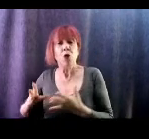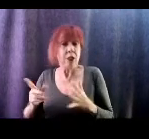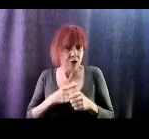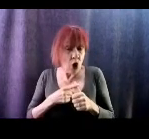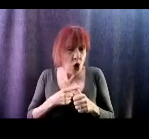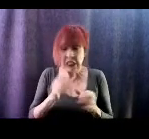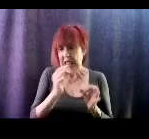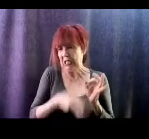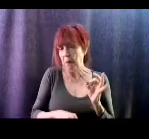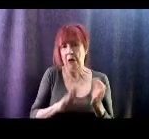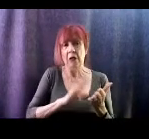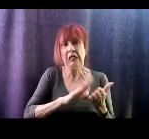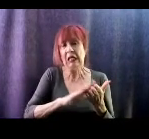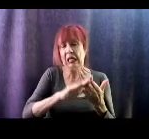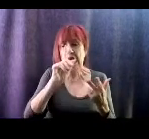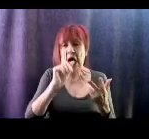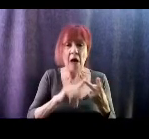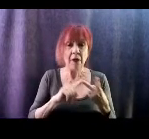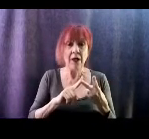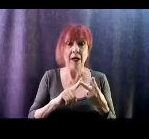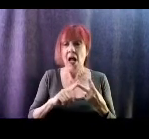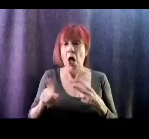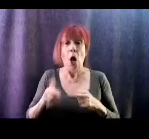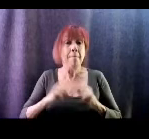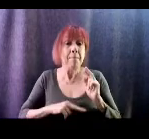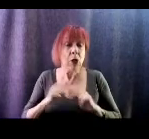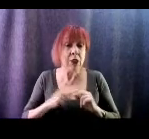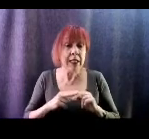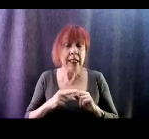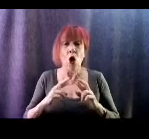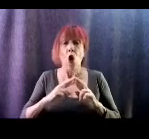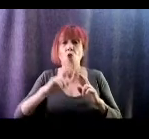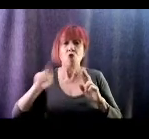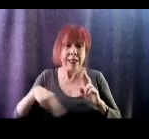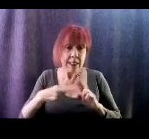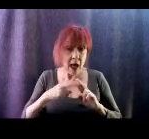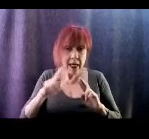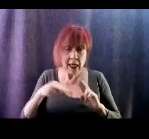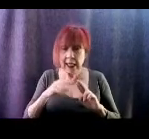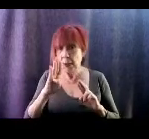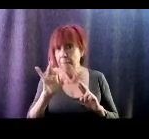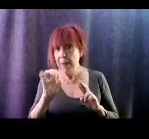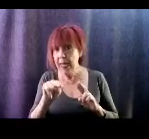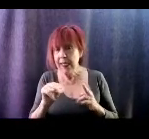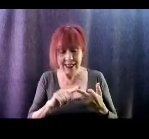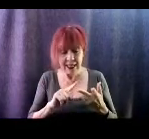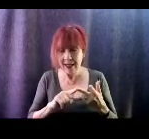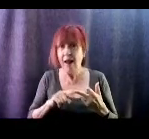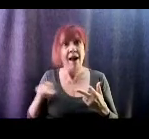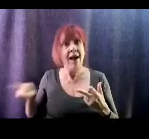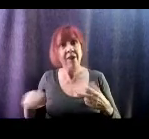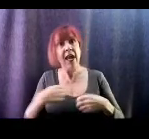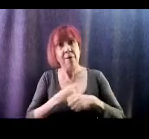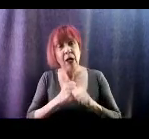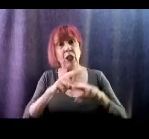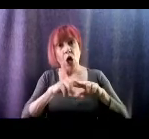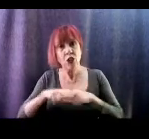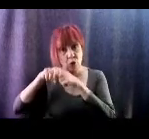building recycling bins. He even had them build a swing set, and